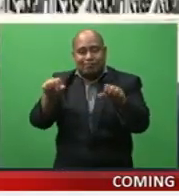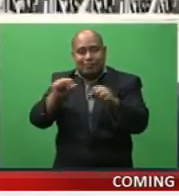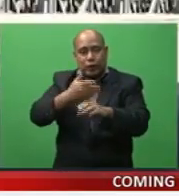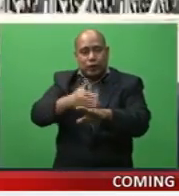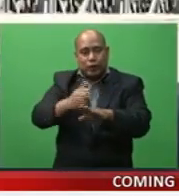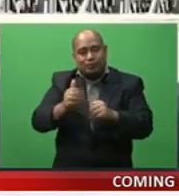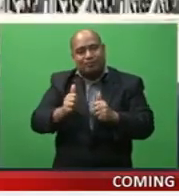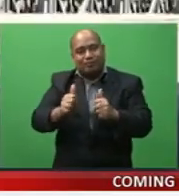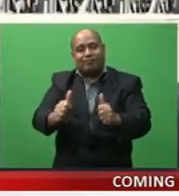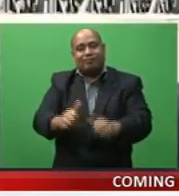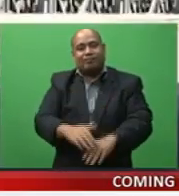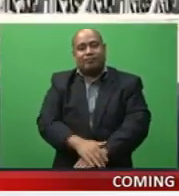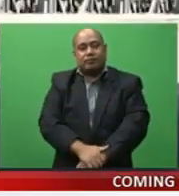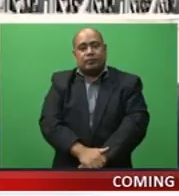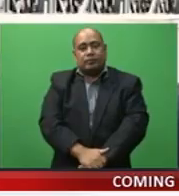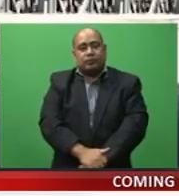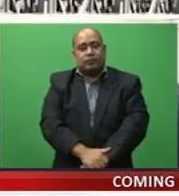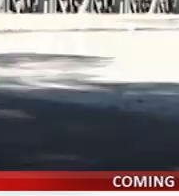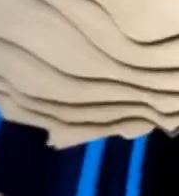complete.